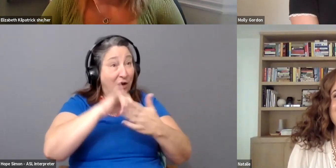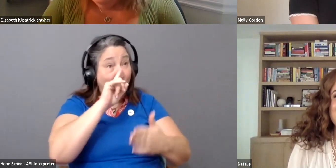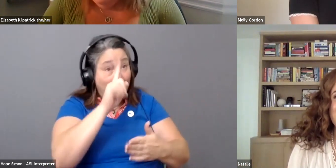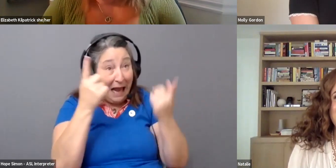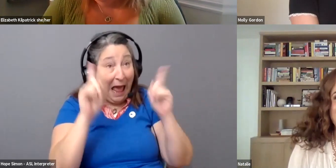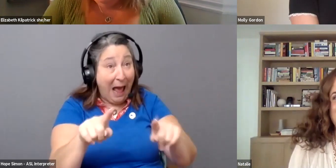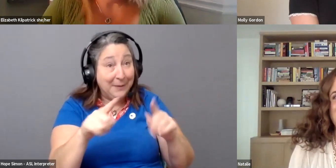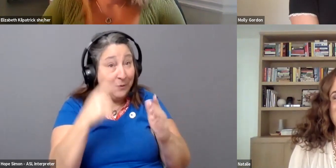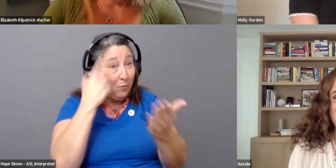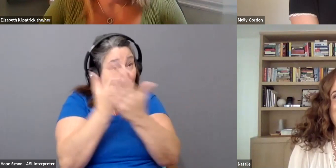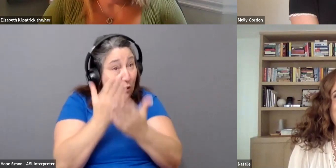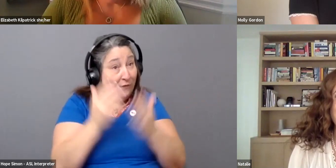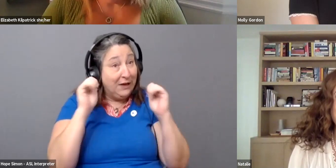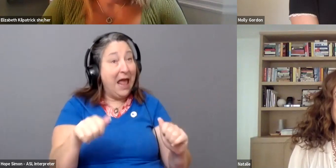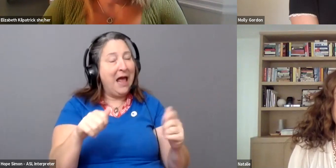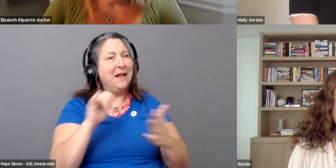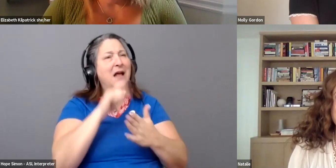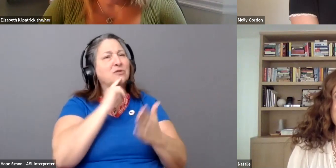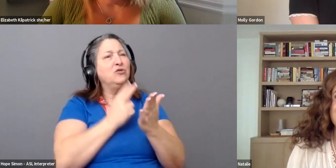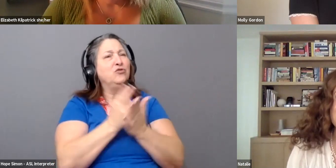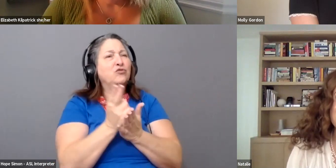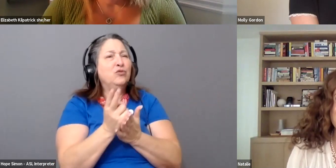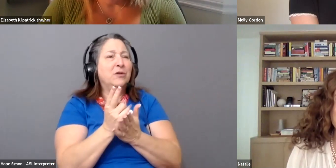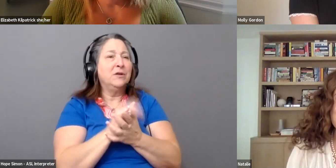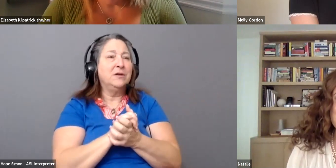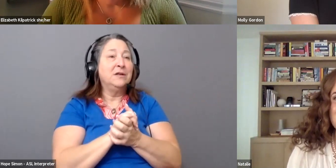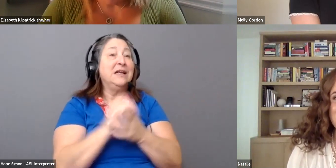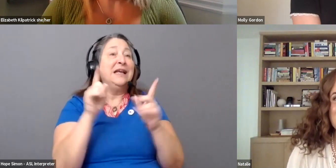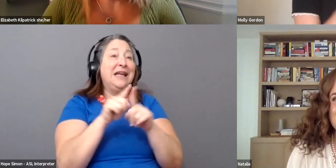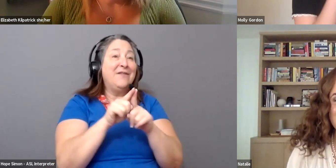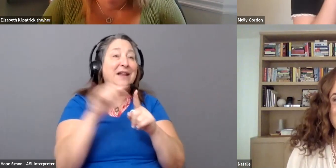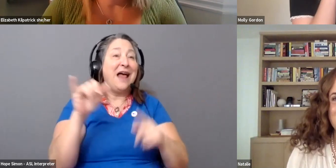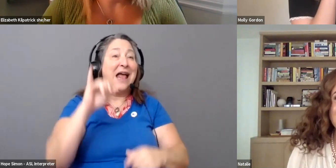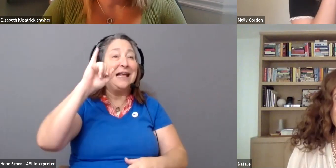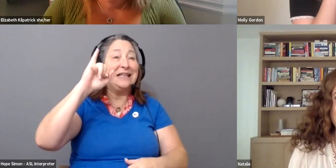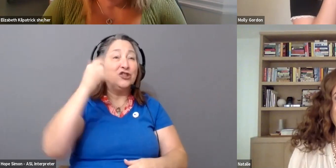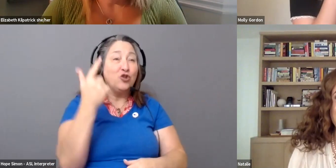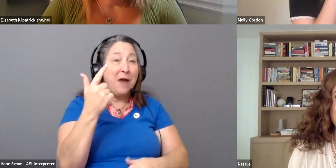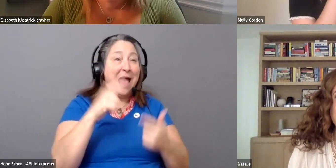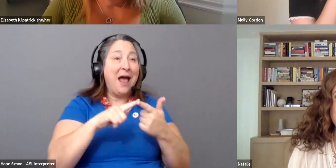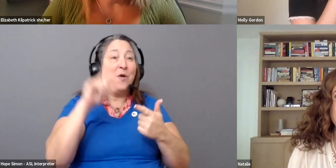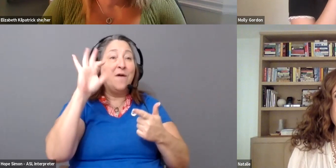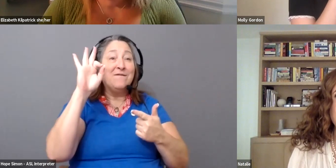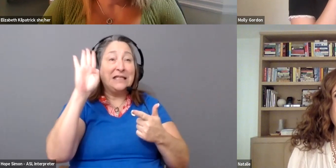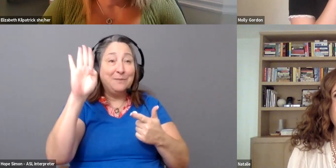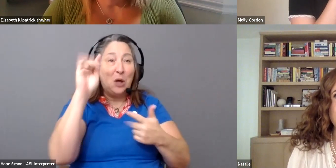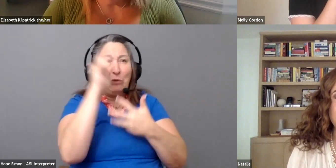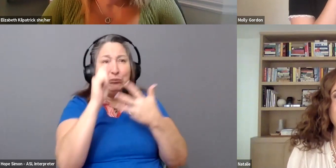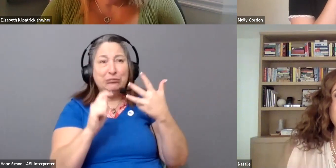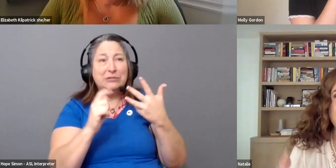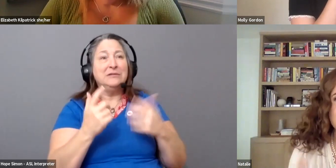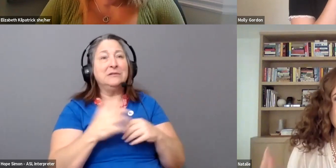and I think that's the truth about like even things like Instagram or Facebook or any of that. Like we